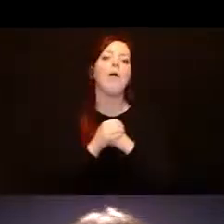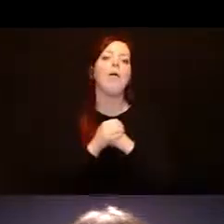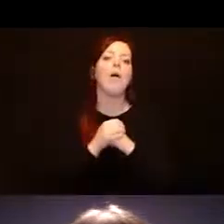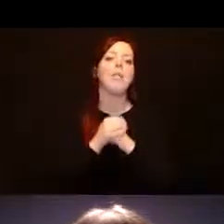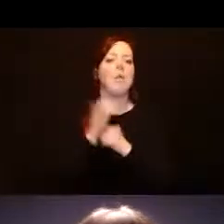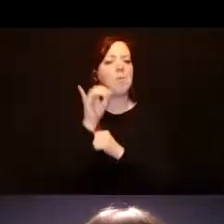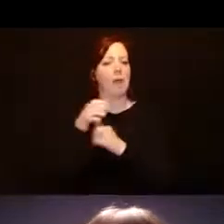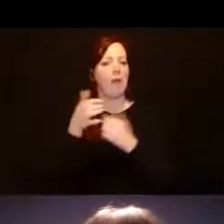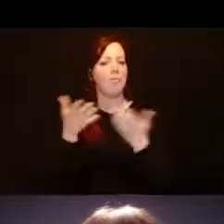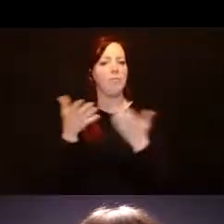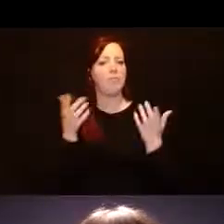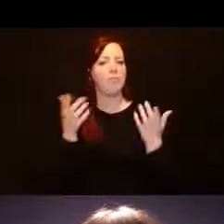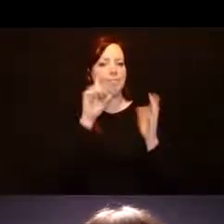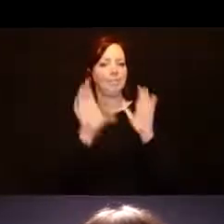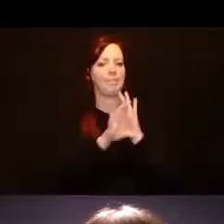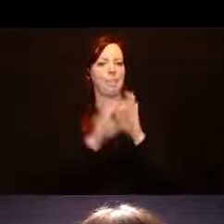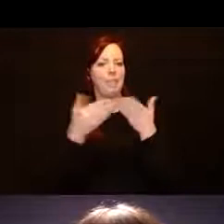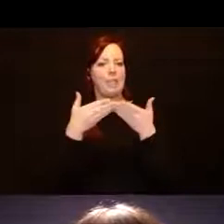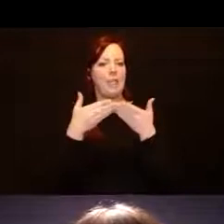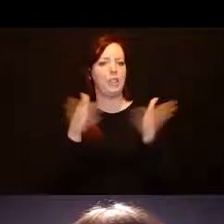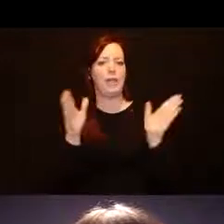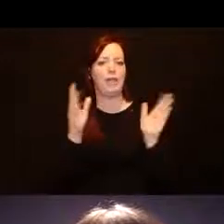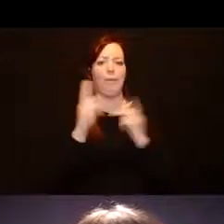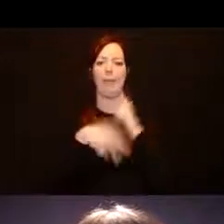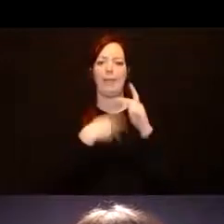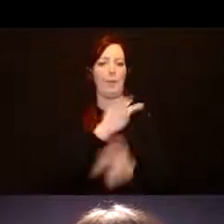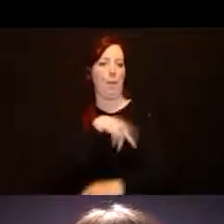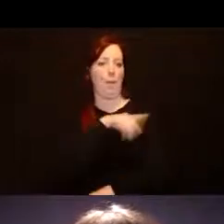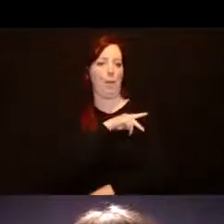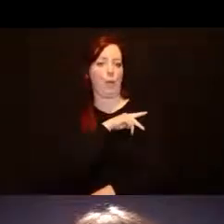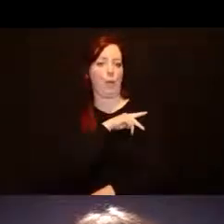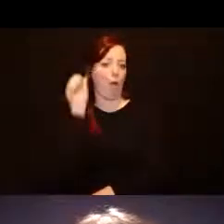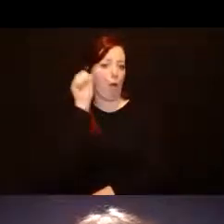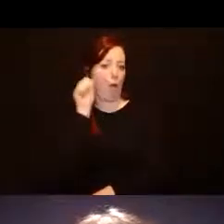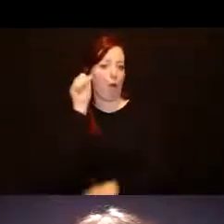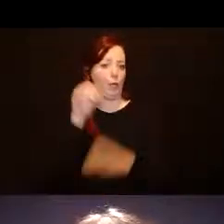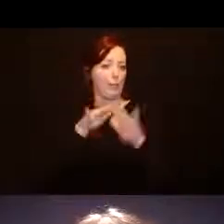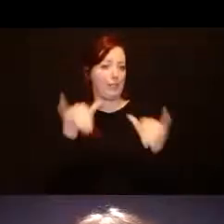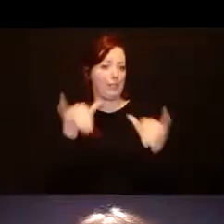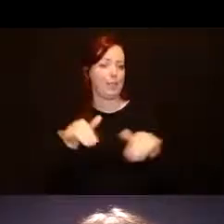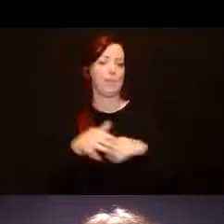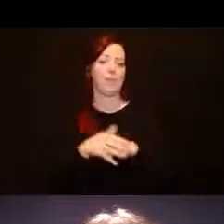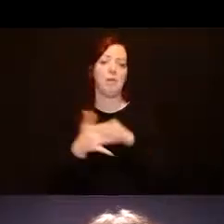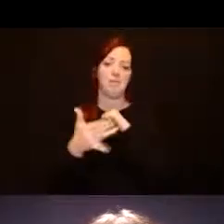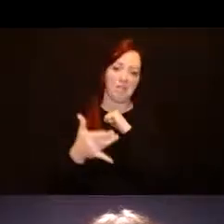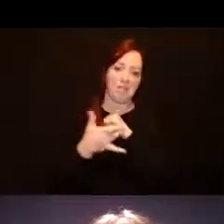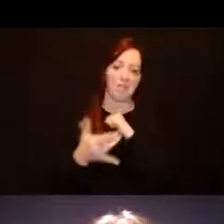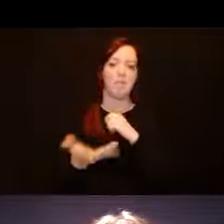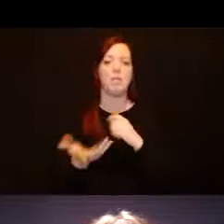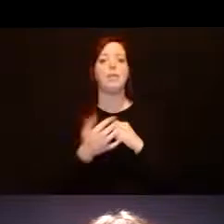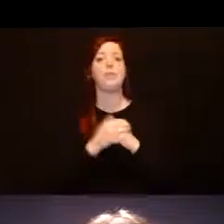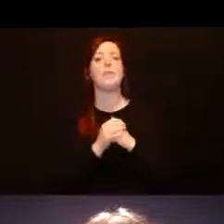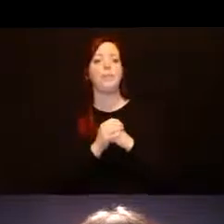general type of what we call personal audio system. It has a personal audio device with